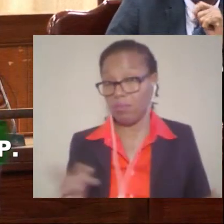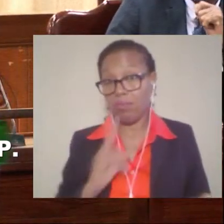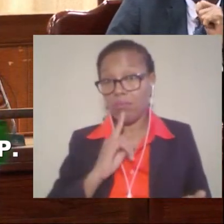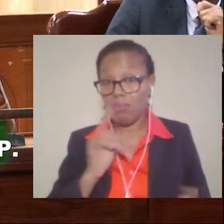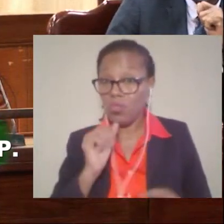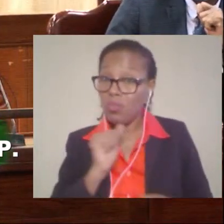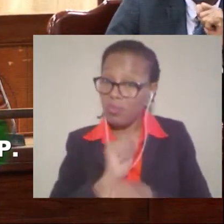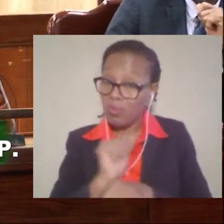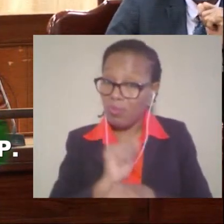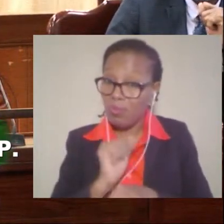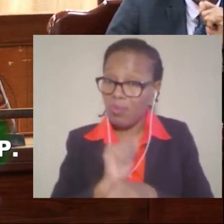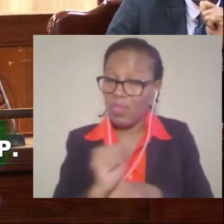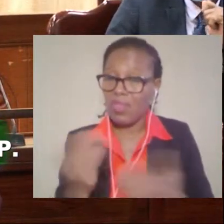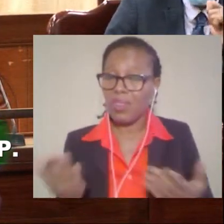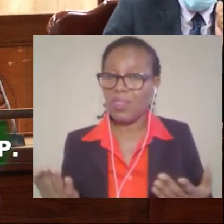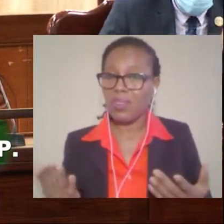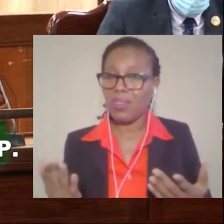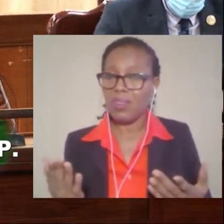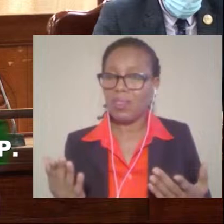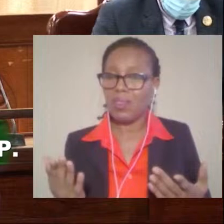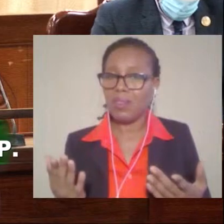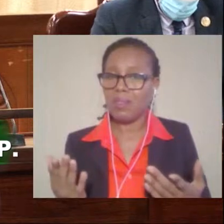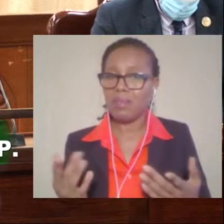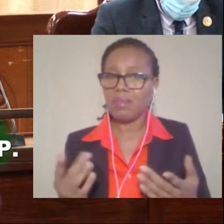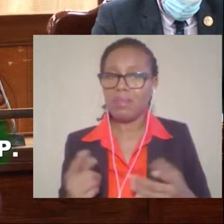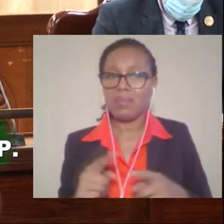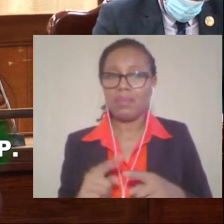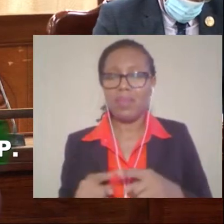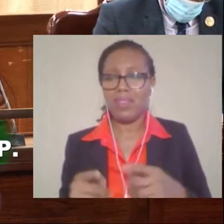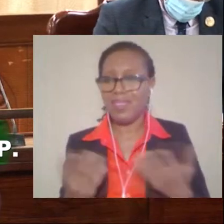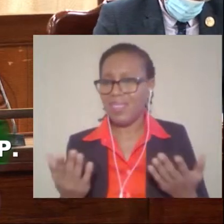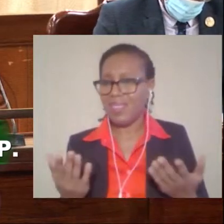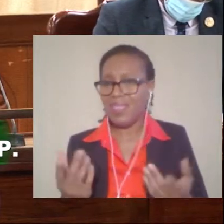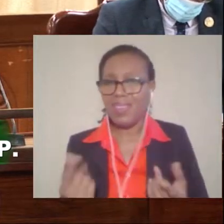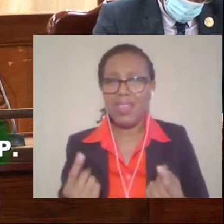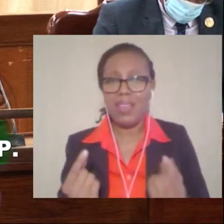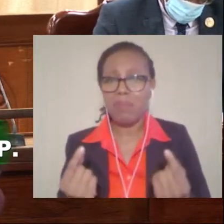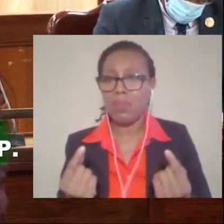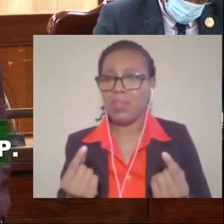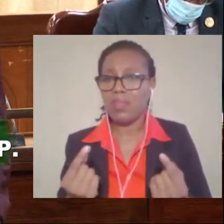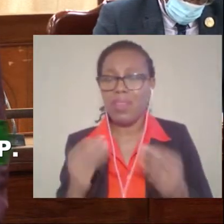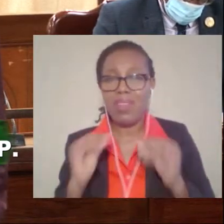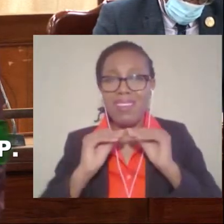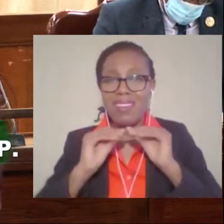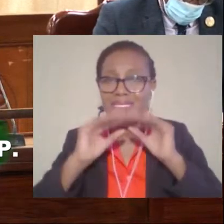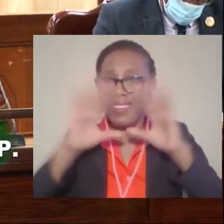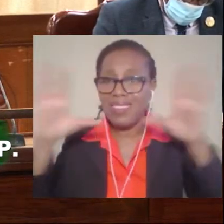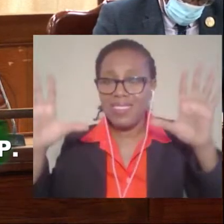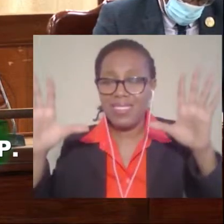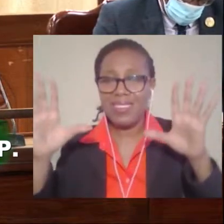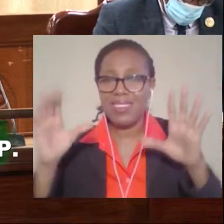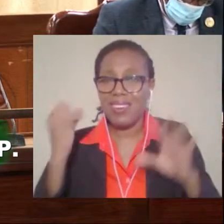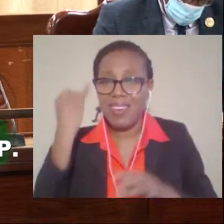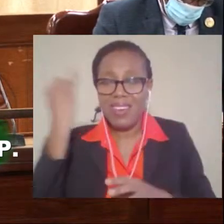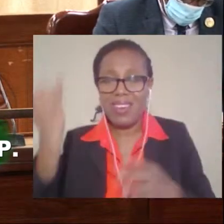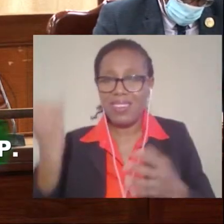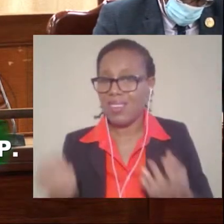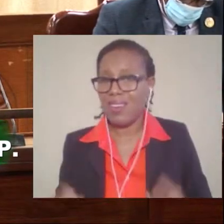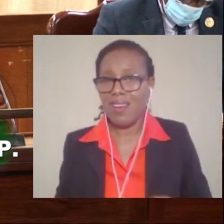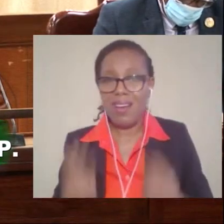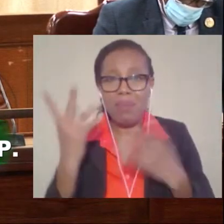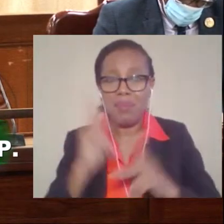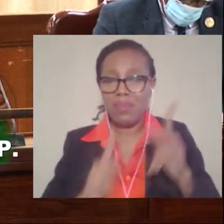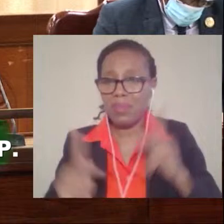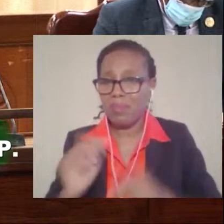But you do that, you don't tell the full and true story. You can take people out of that group of people,